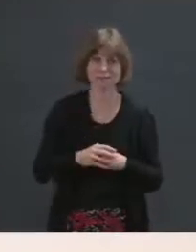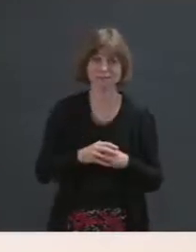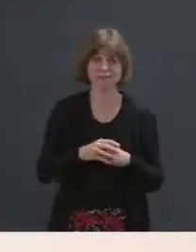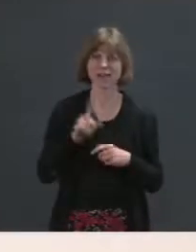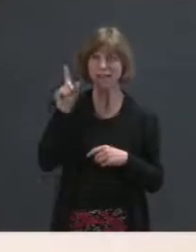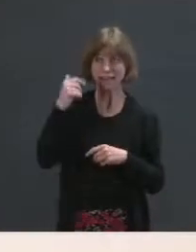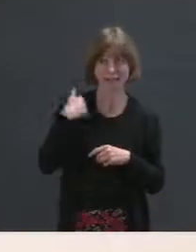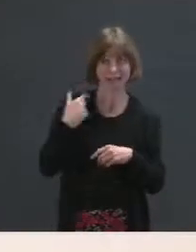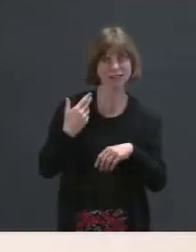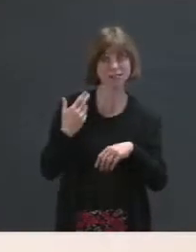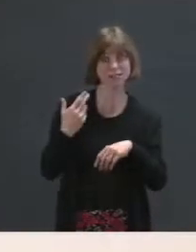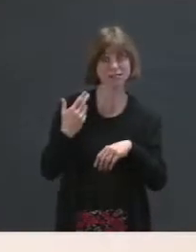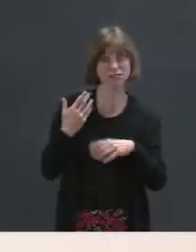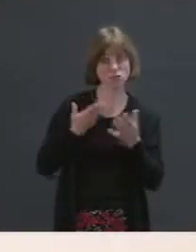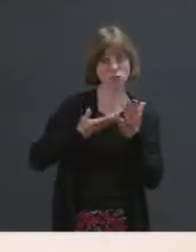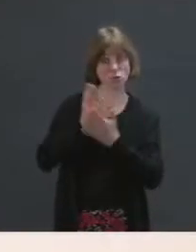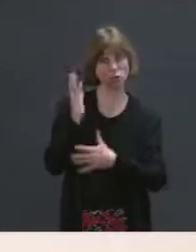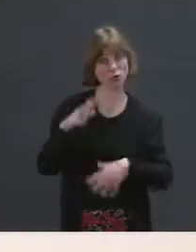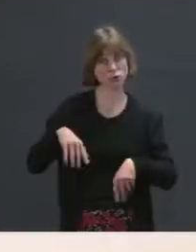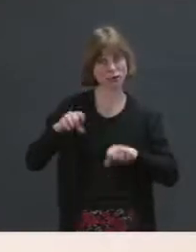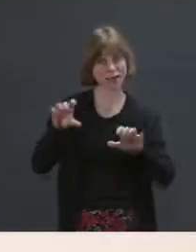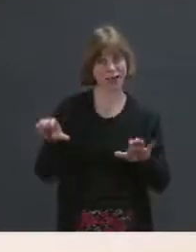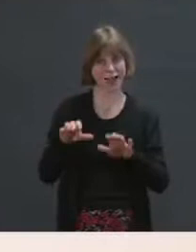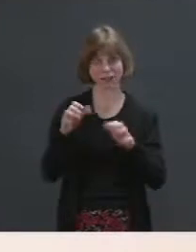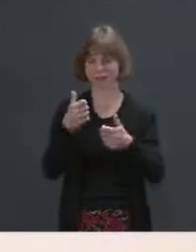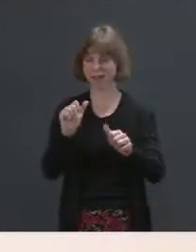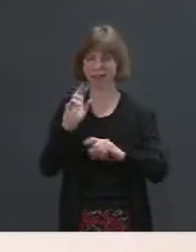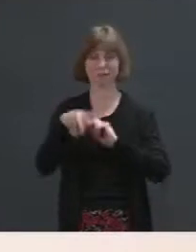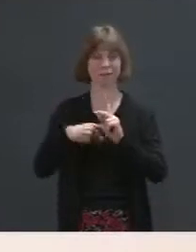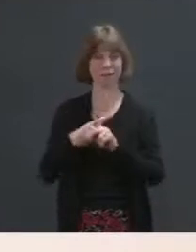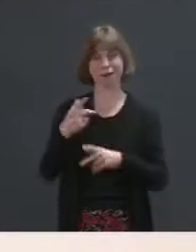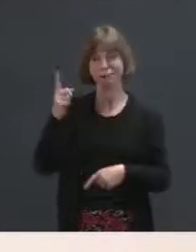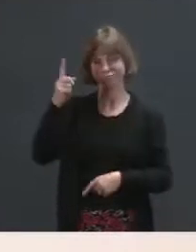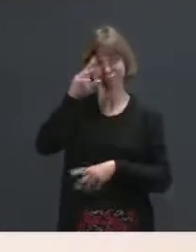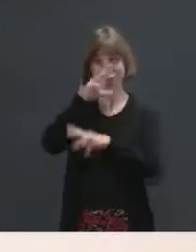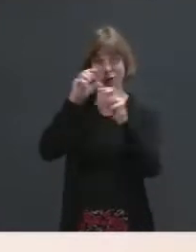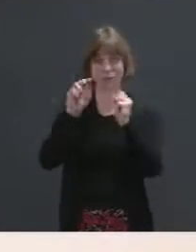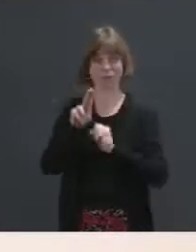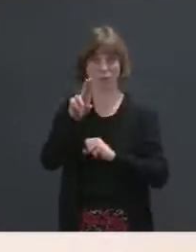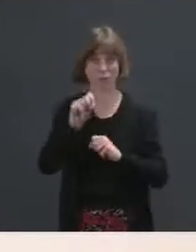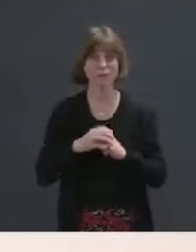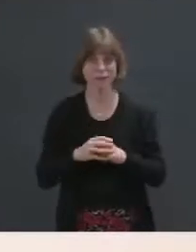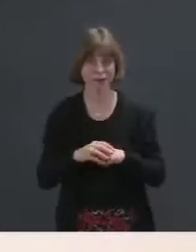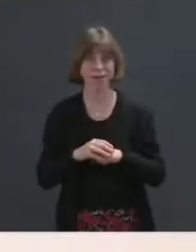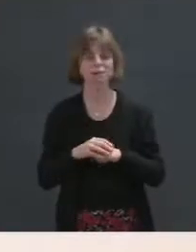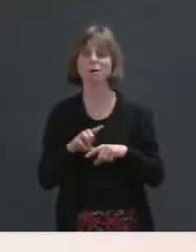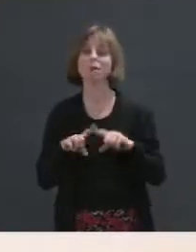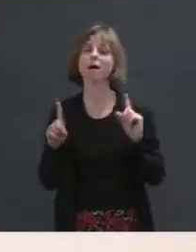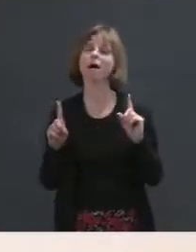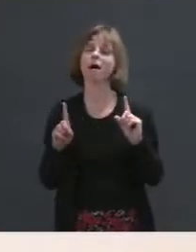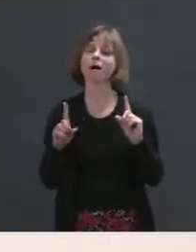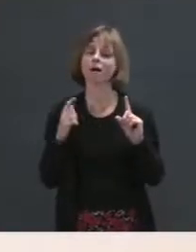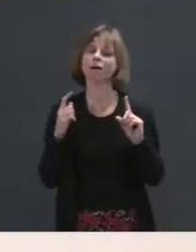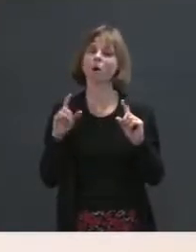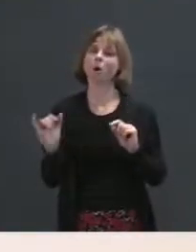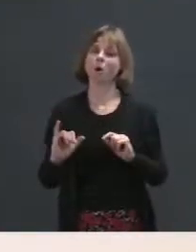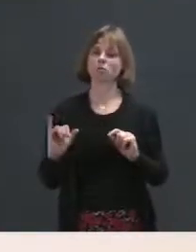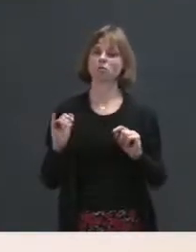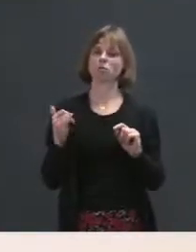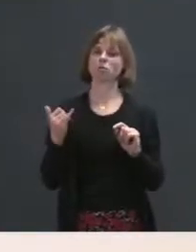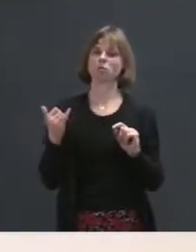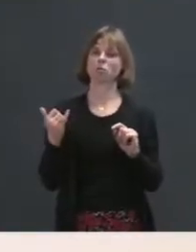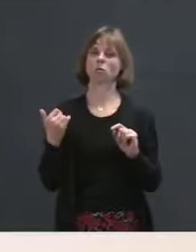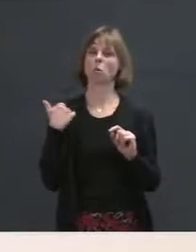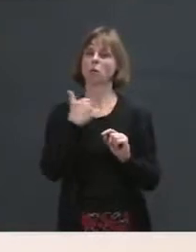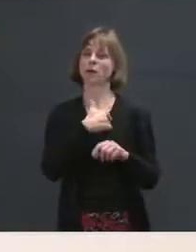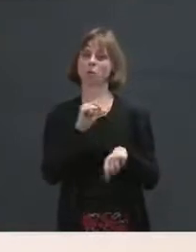take action of any kind as the President of the United States, but there are also areas where we will work with the